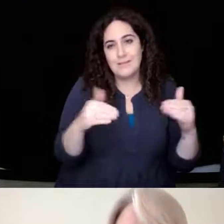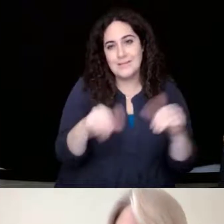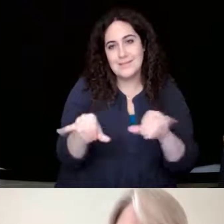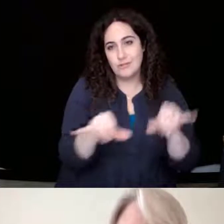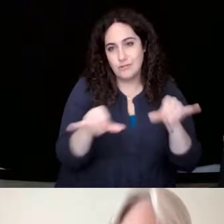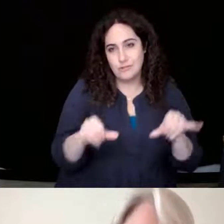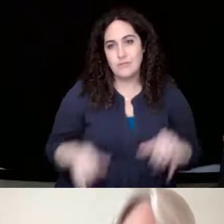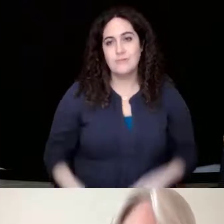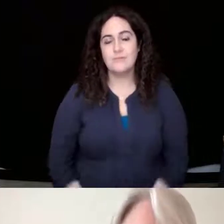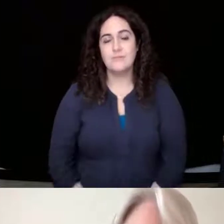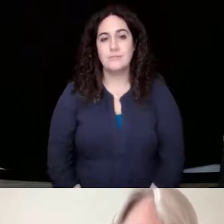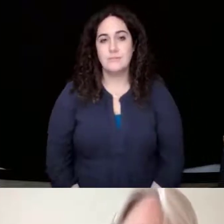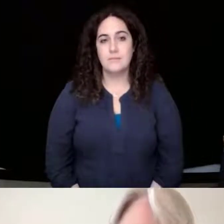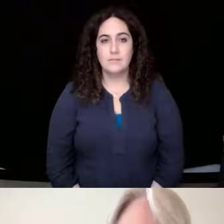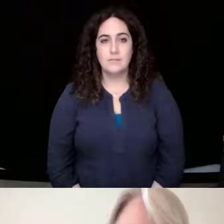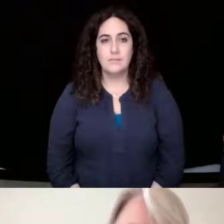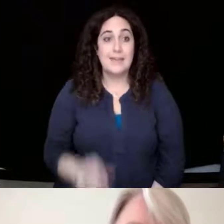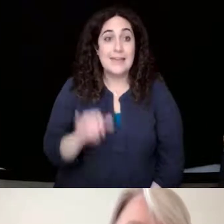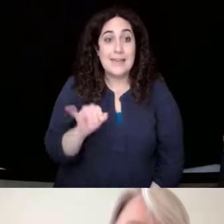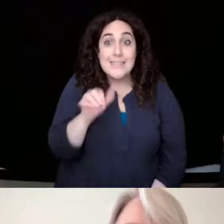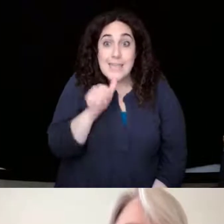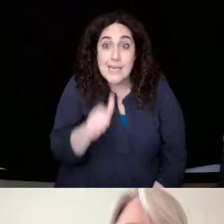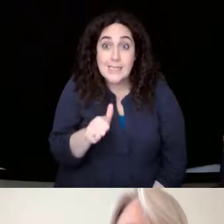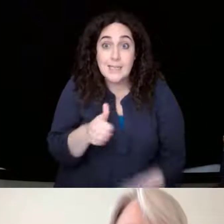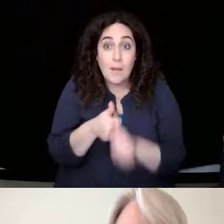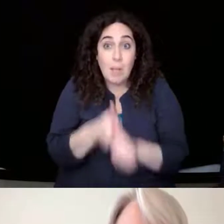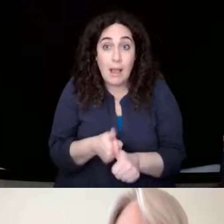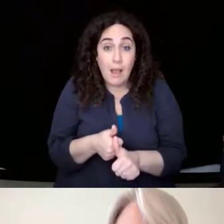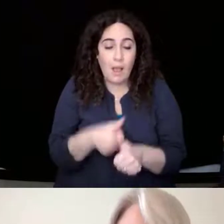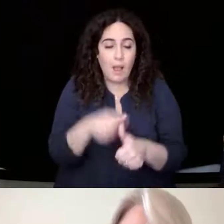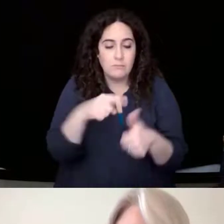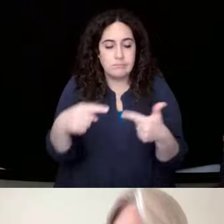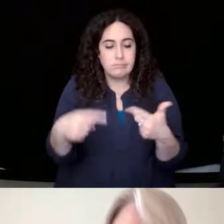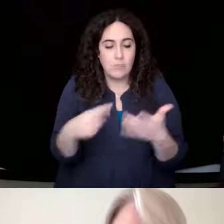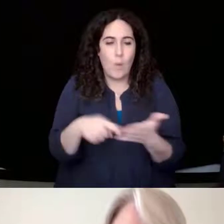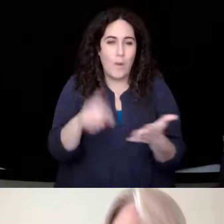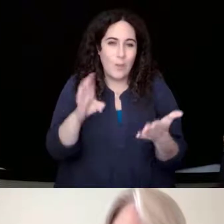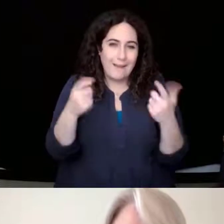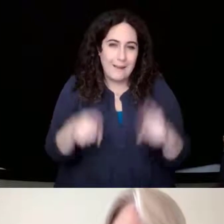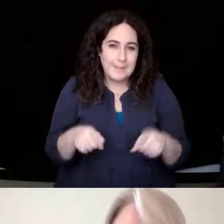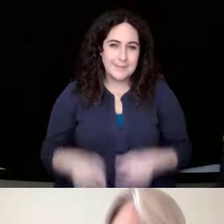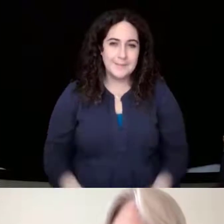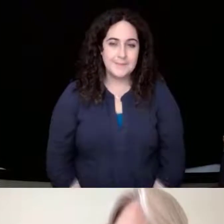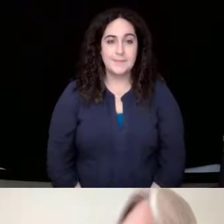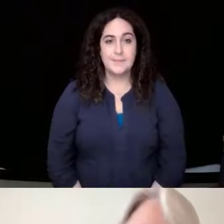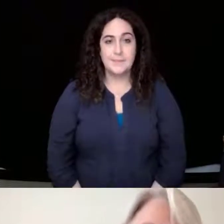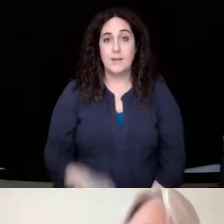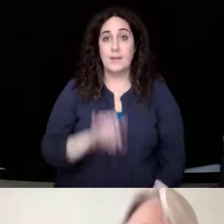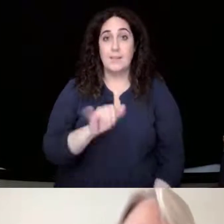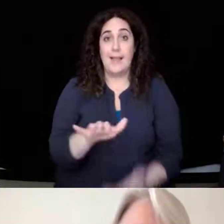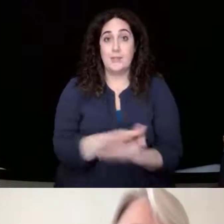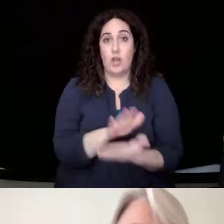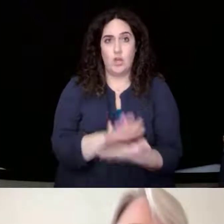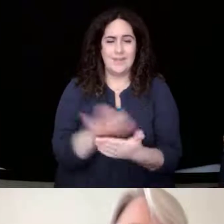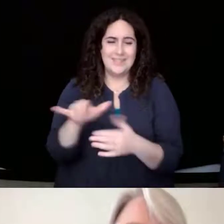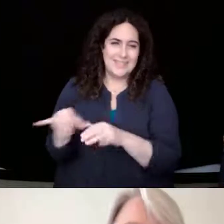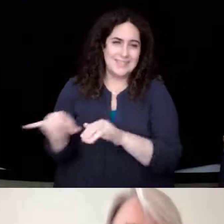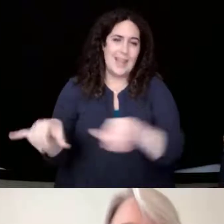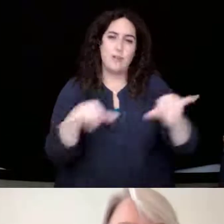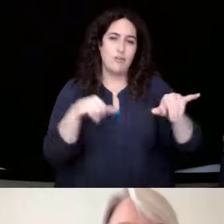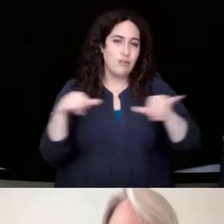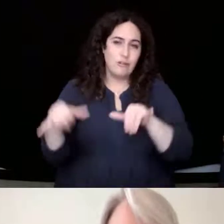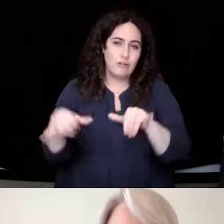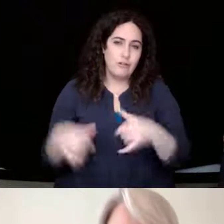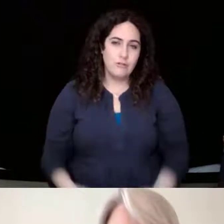will happen if it doesn't comply. So this is fairly standard, and you will see in most cases. So